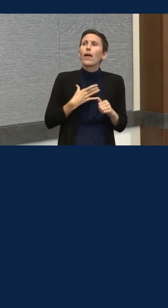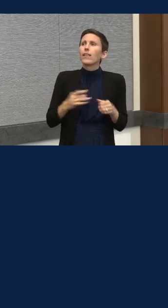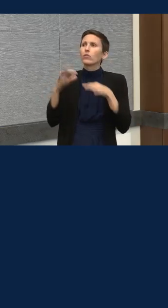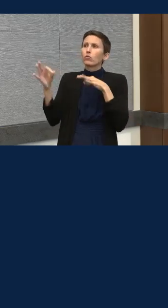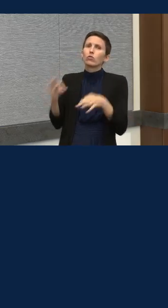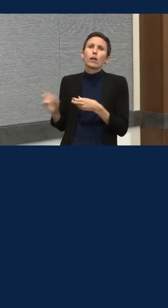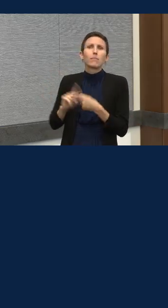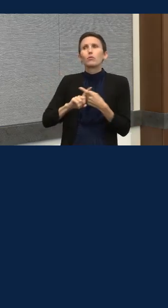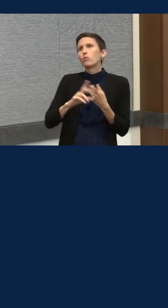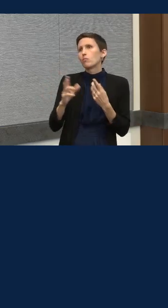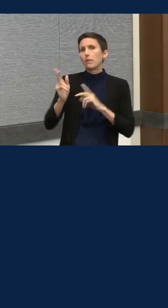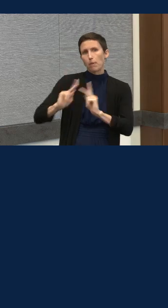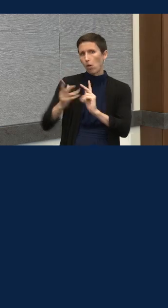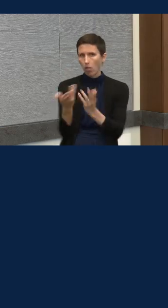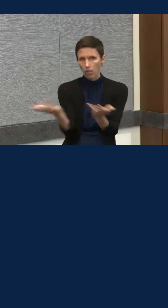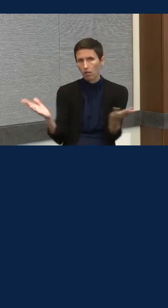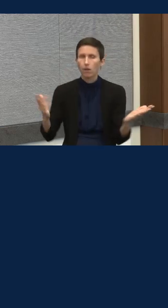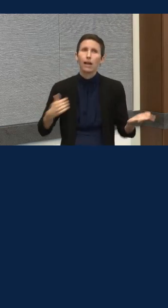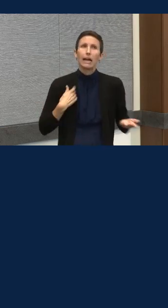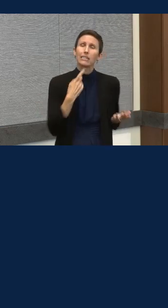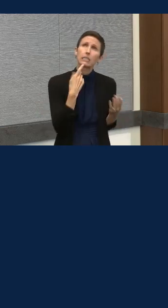people is that,